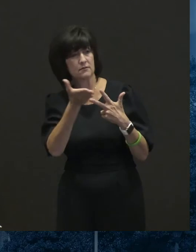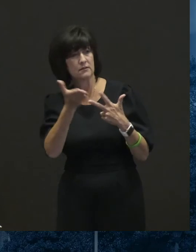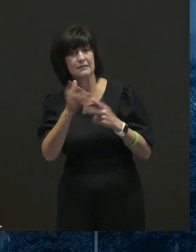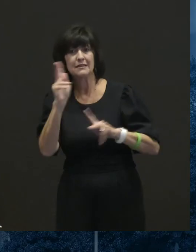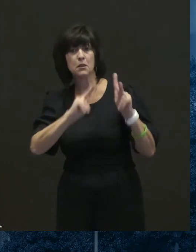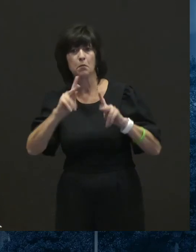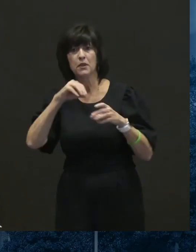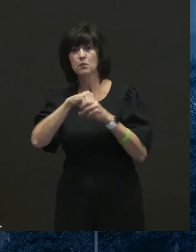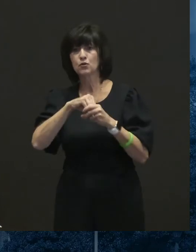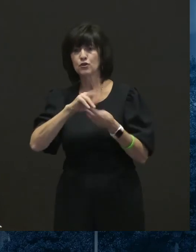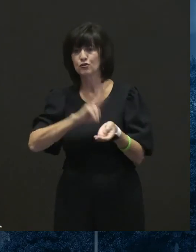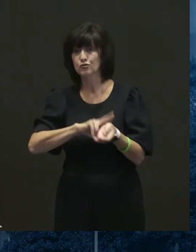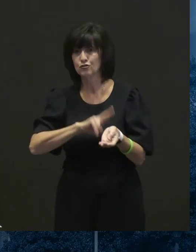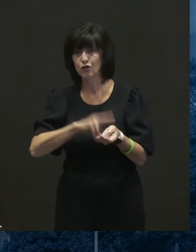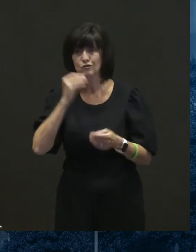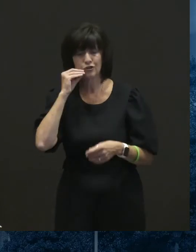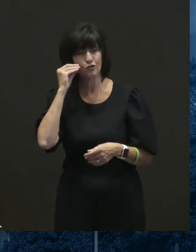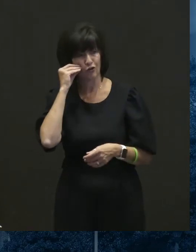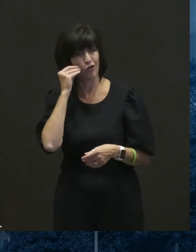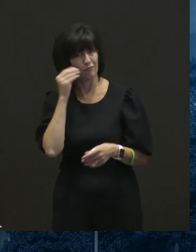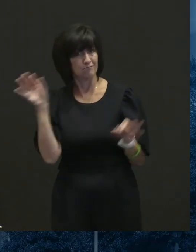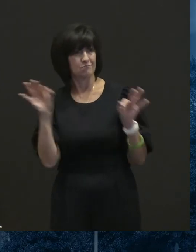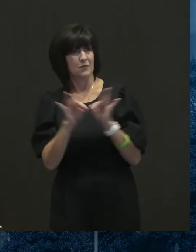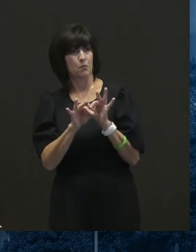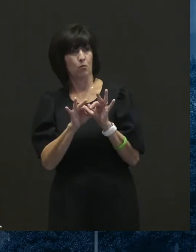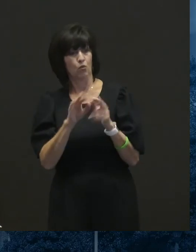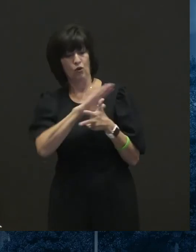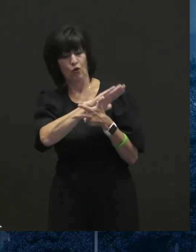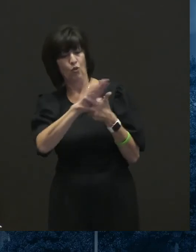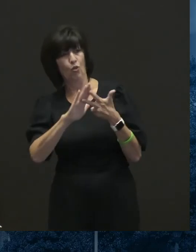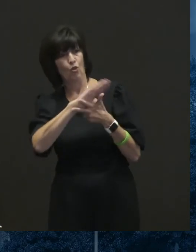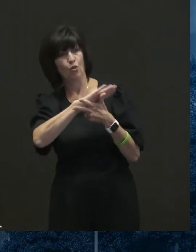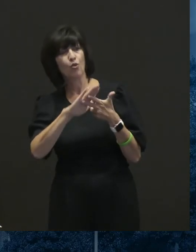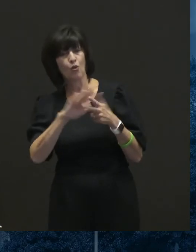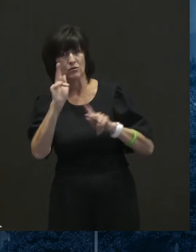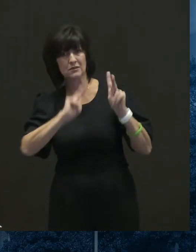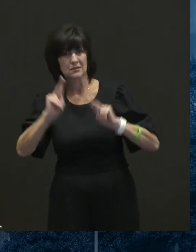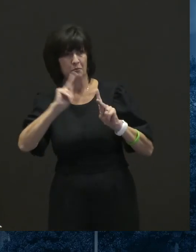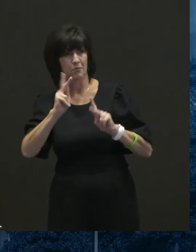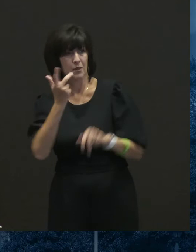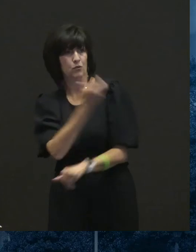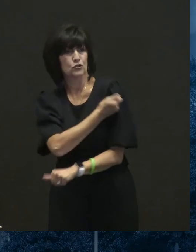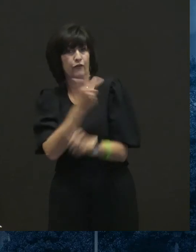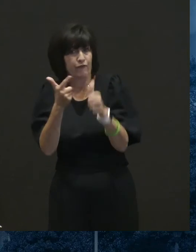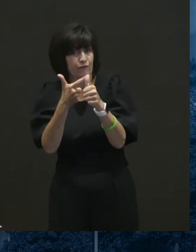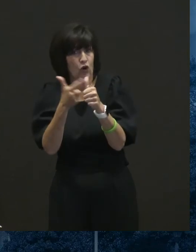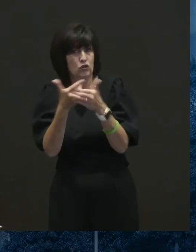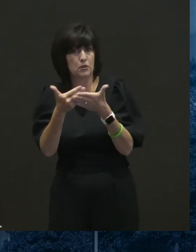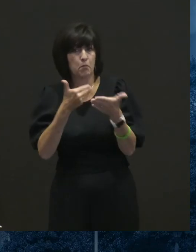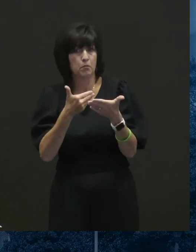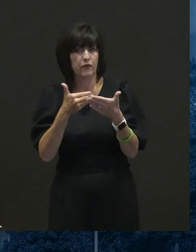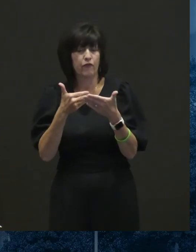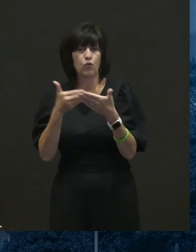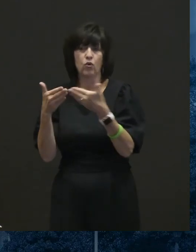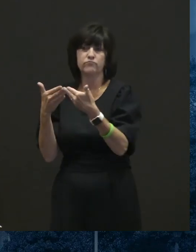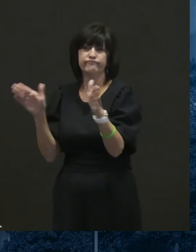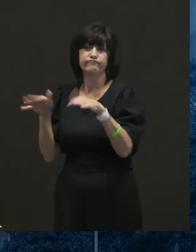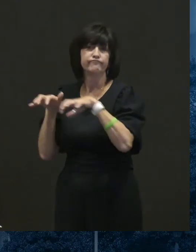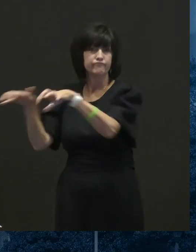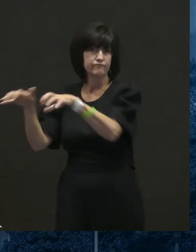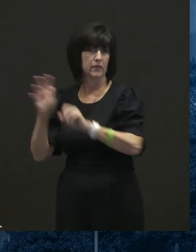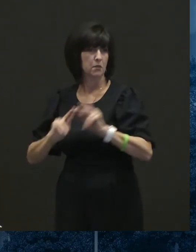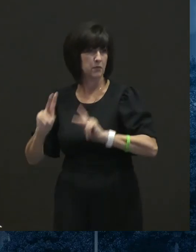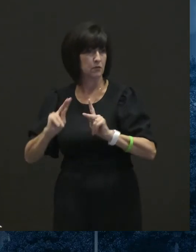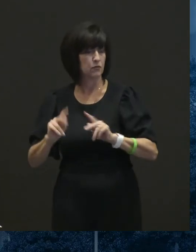really important to get the vaccine to as soon as possible. Okay, so one more question. This is coming from our